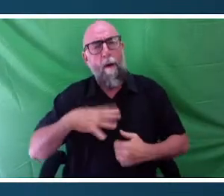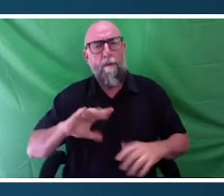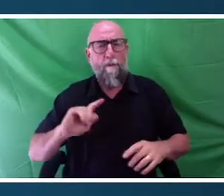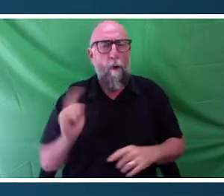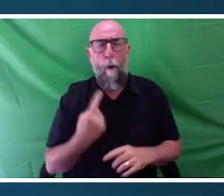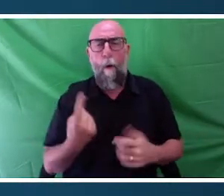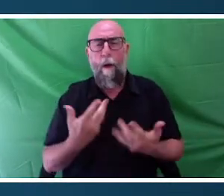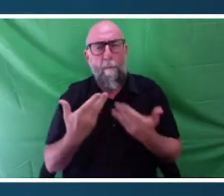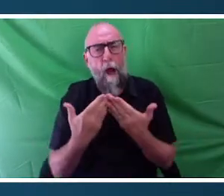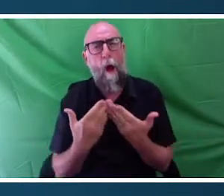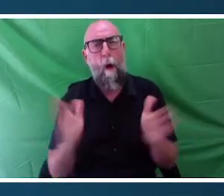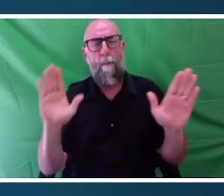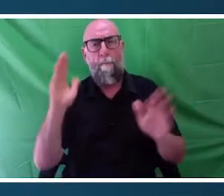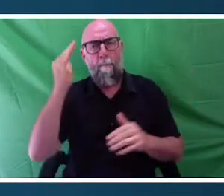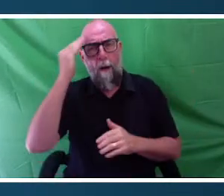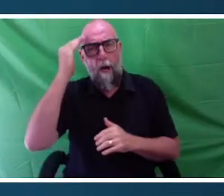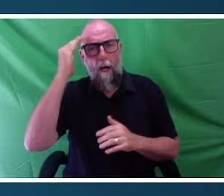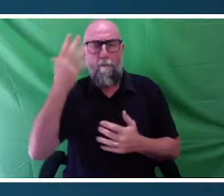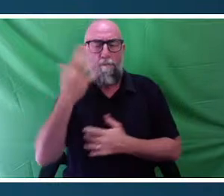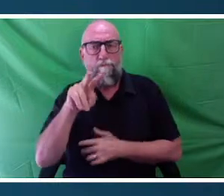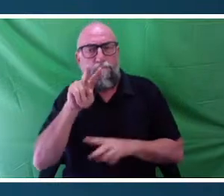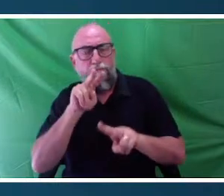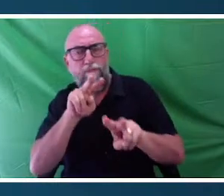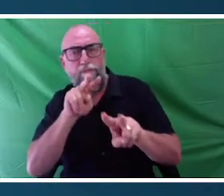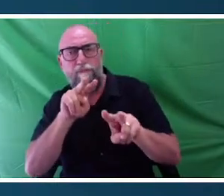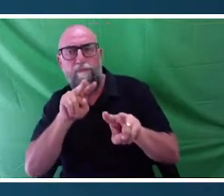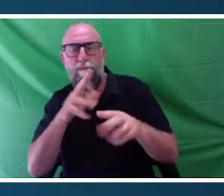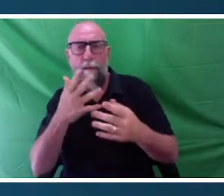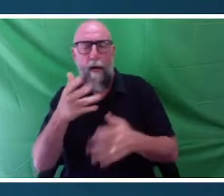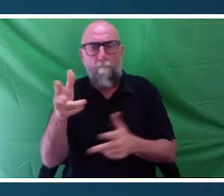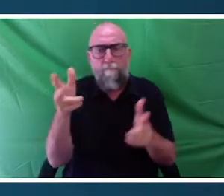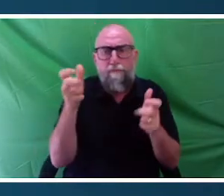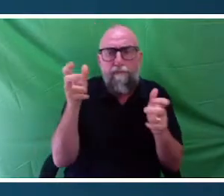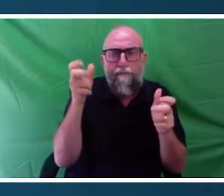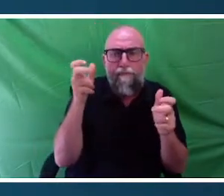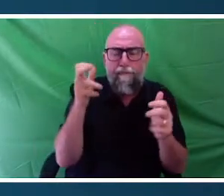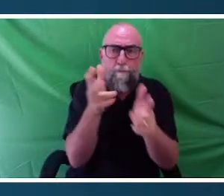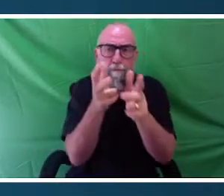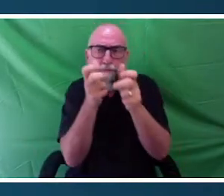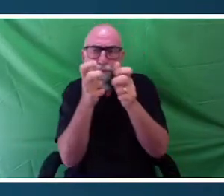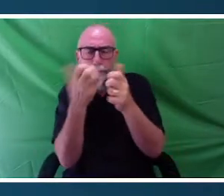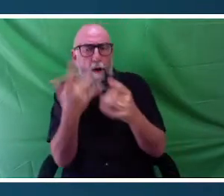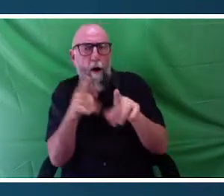see, to listening, to hear, and to learning to understand.